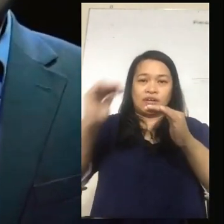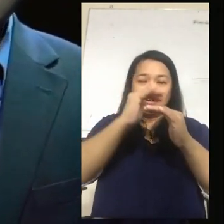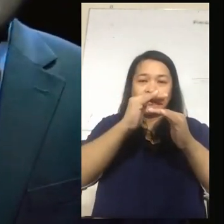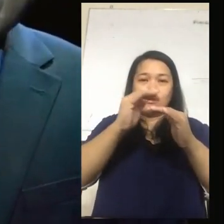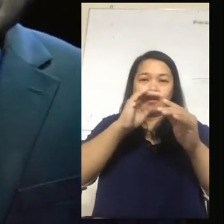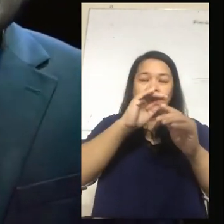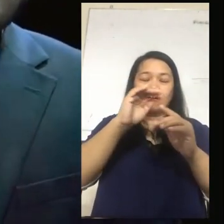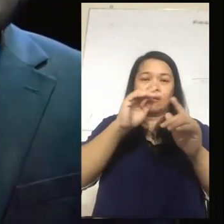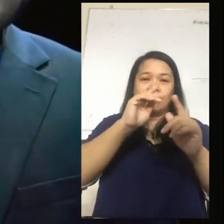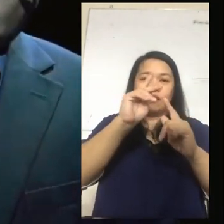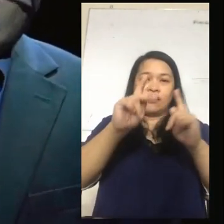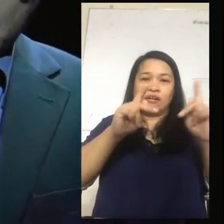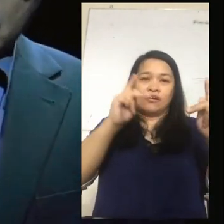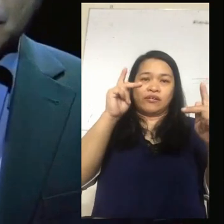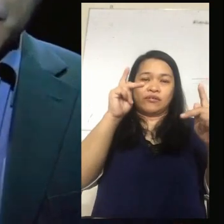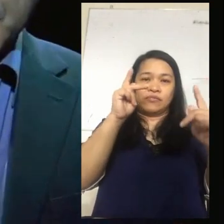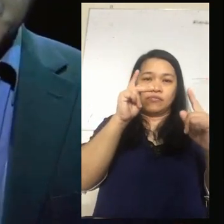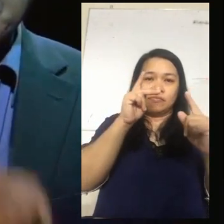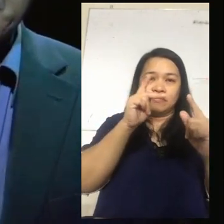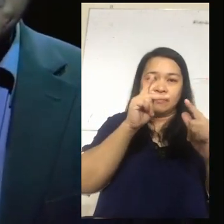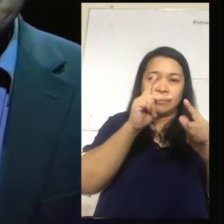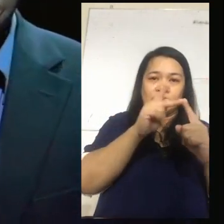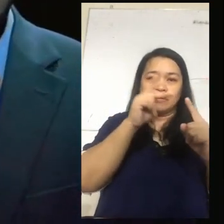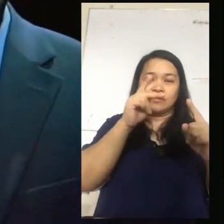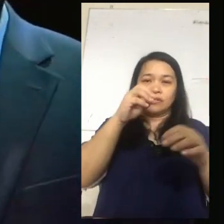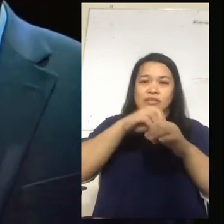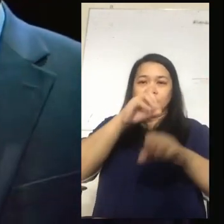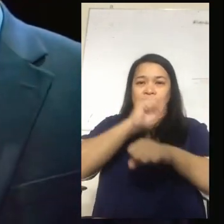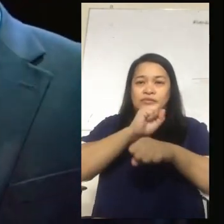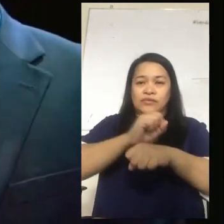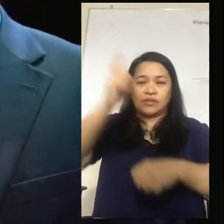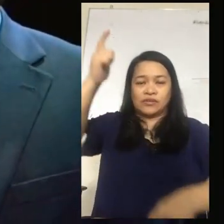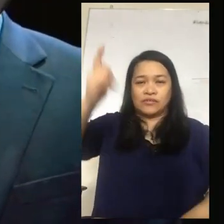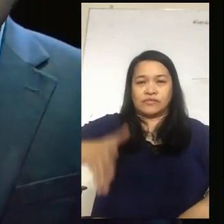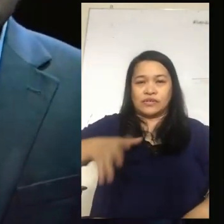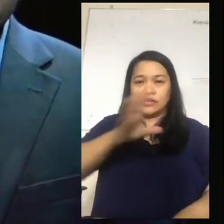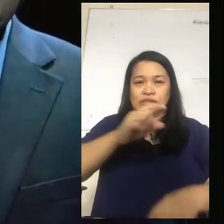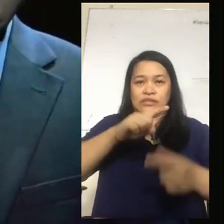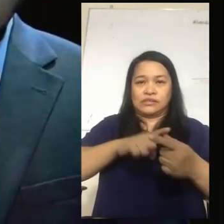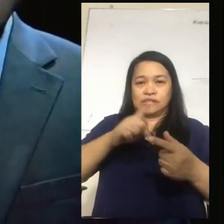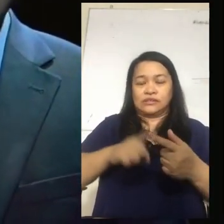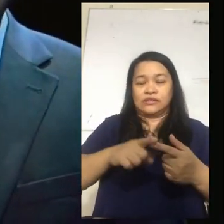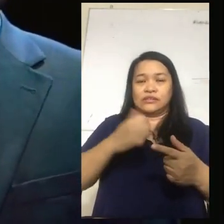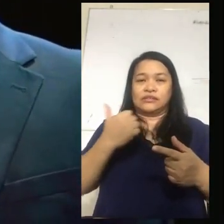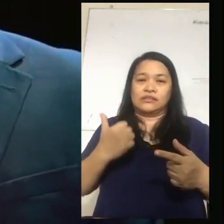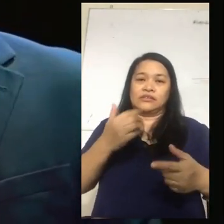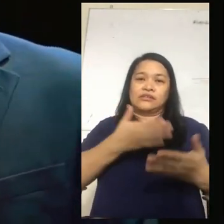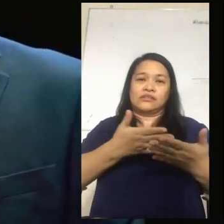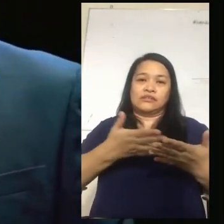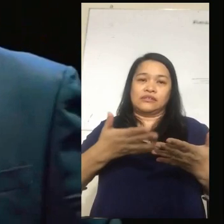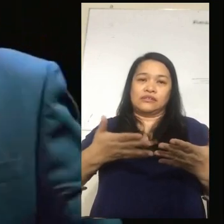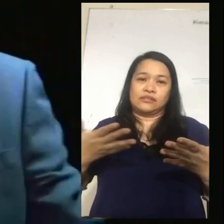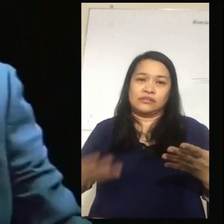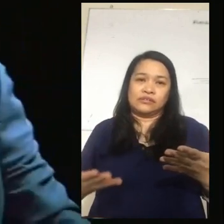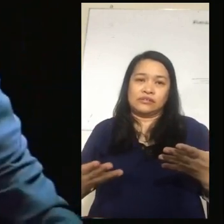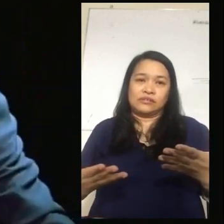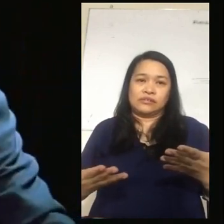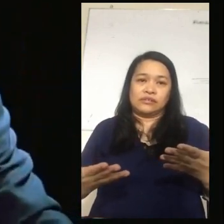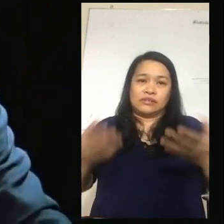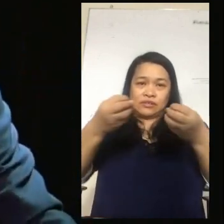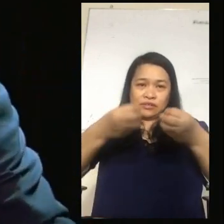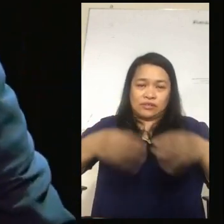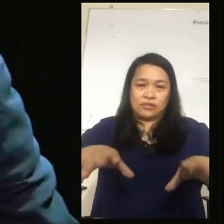the things of God and in the work of God. And then another thing that will